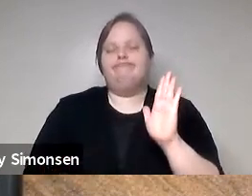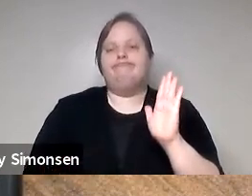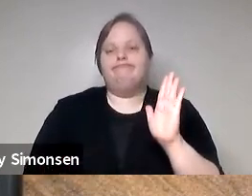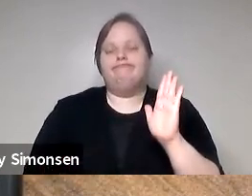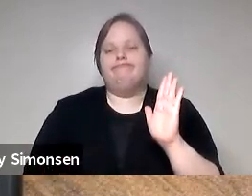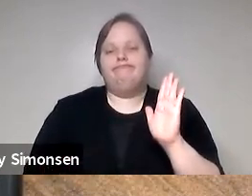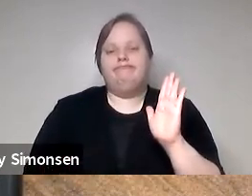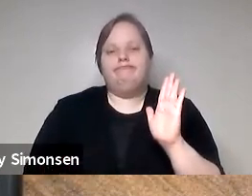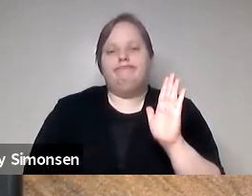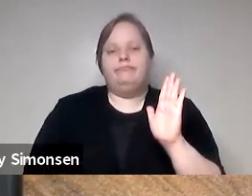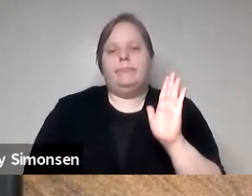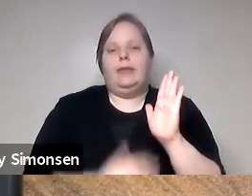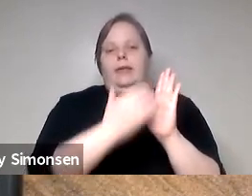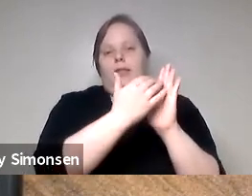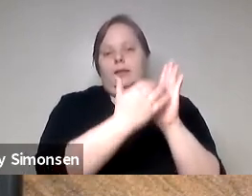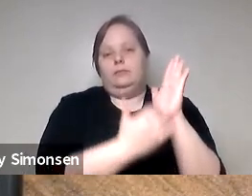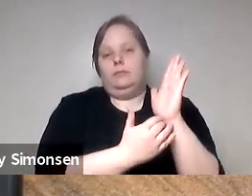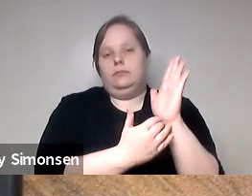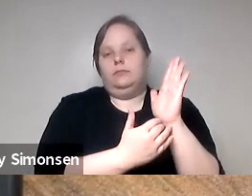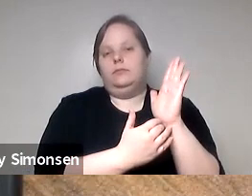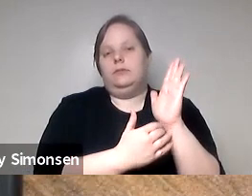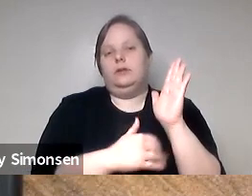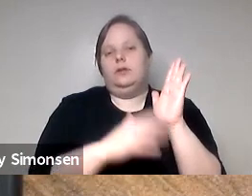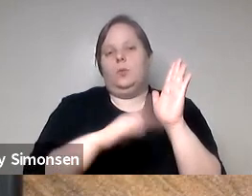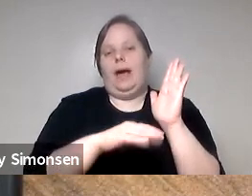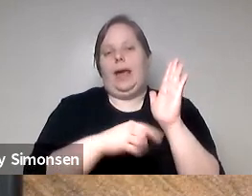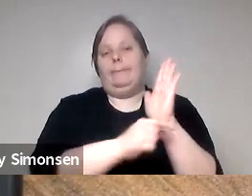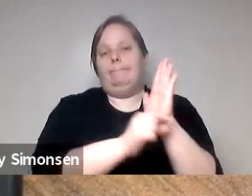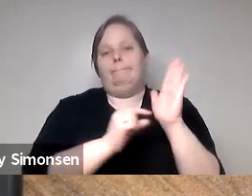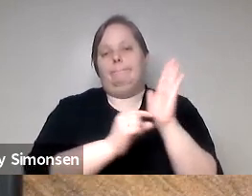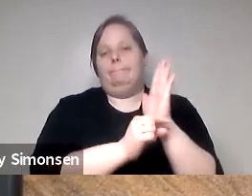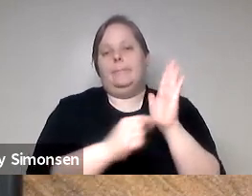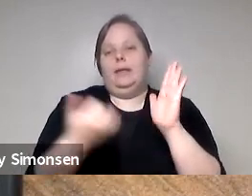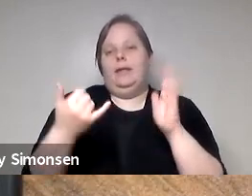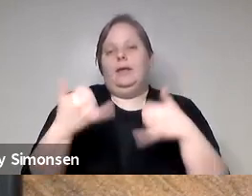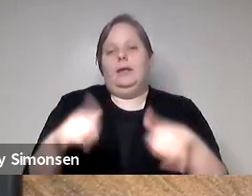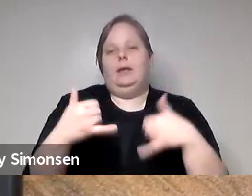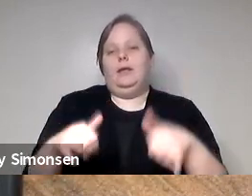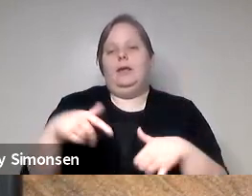And finally, moving down to the play button at the bottom of the